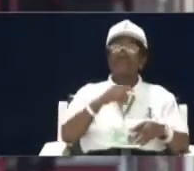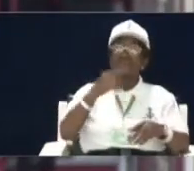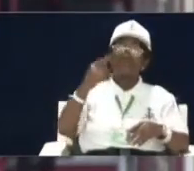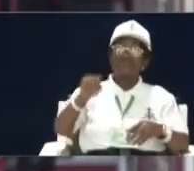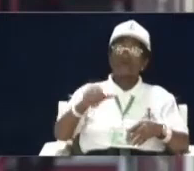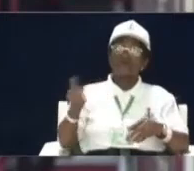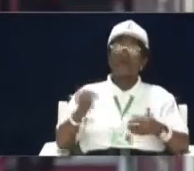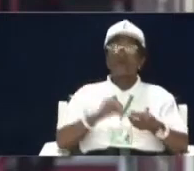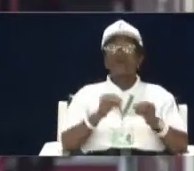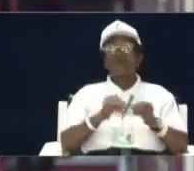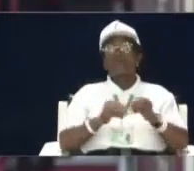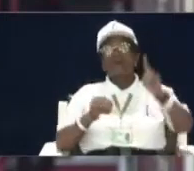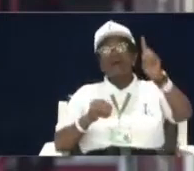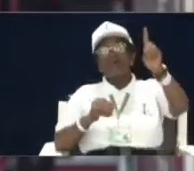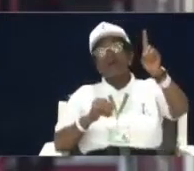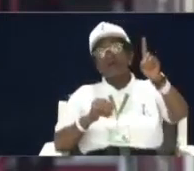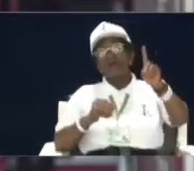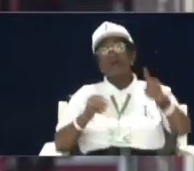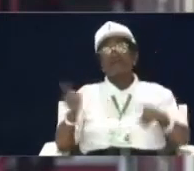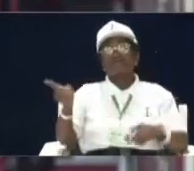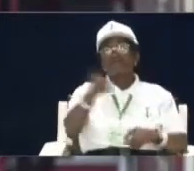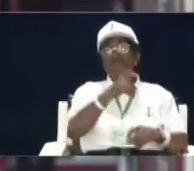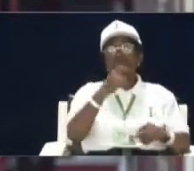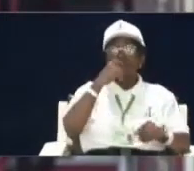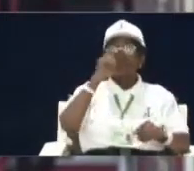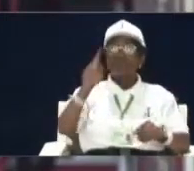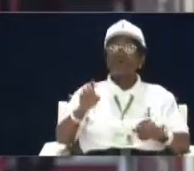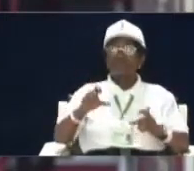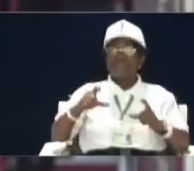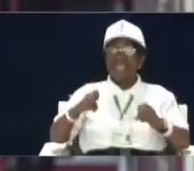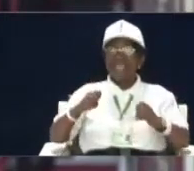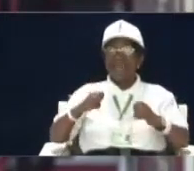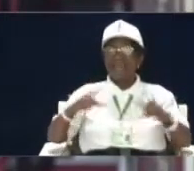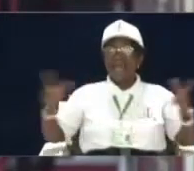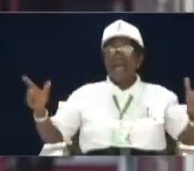Number one, you must enlarge your faith.